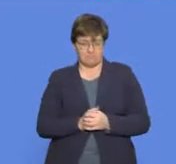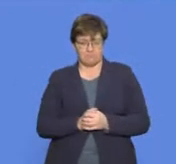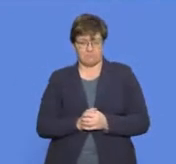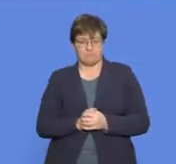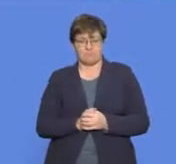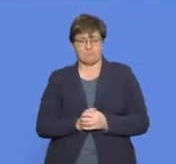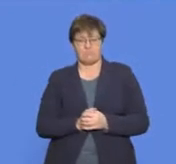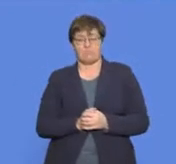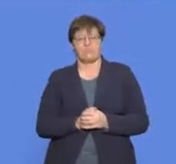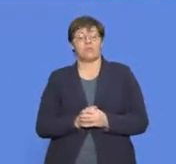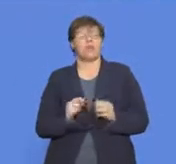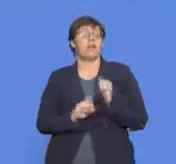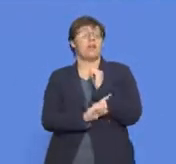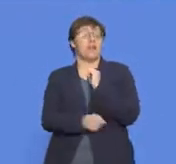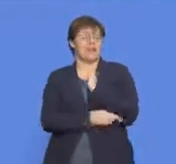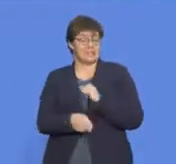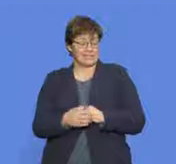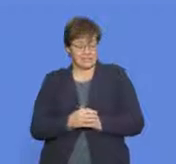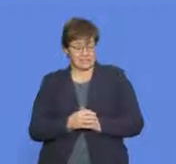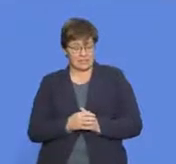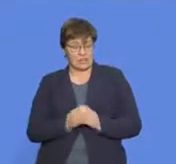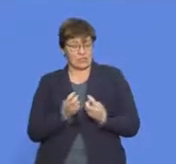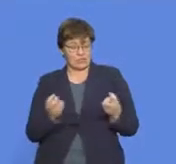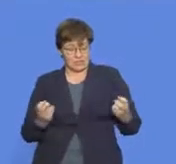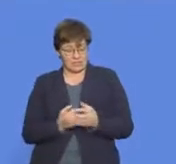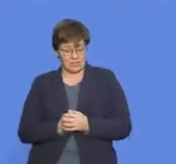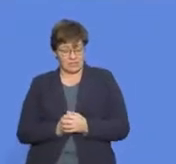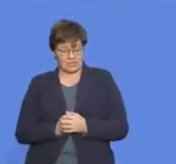All right, and then the last form, or the last